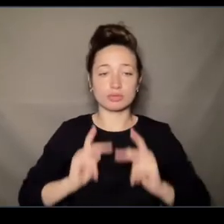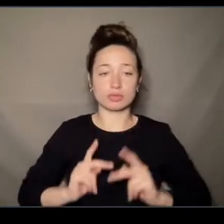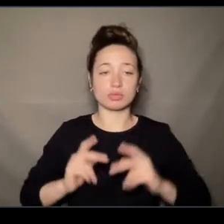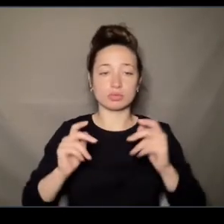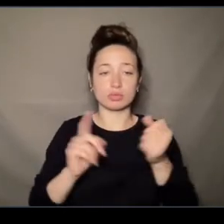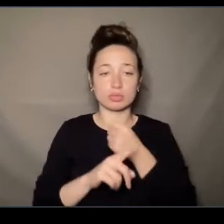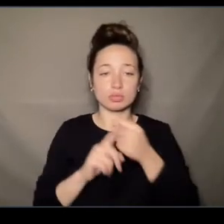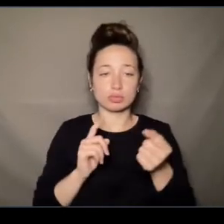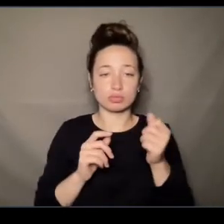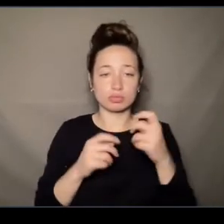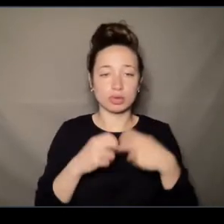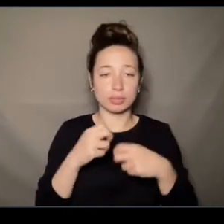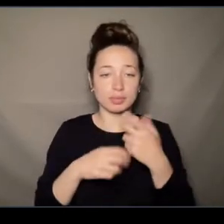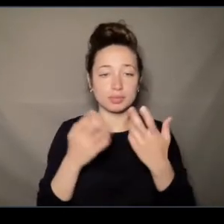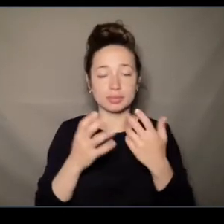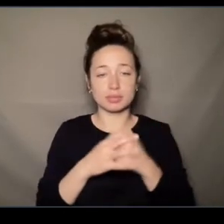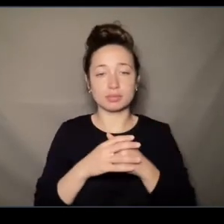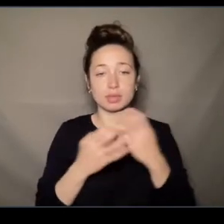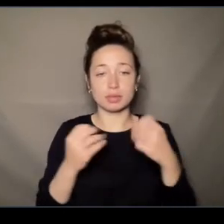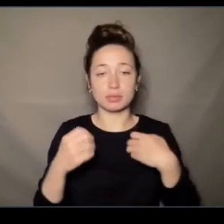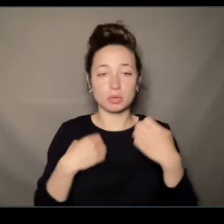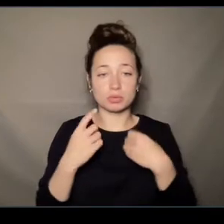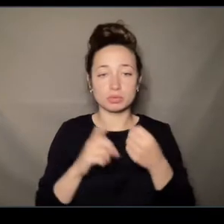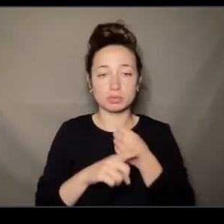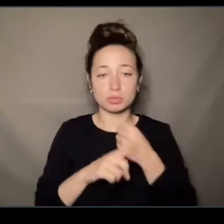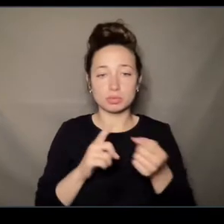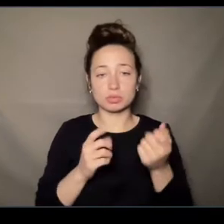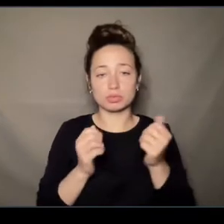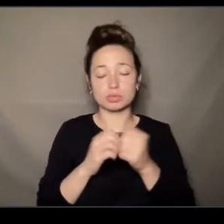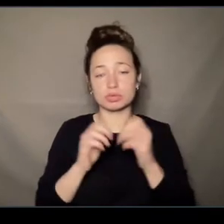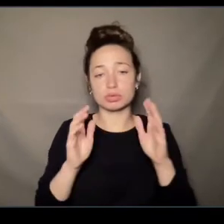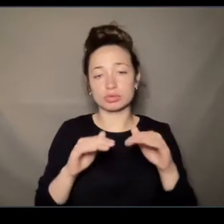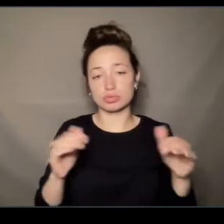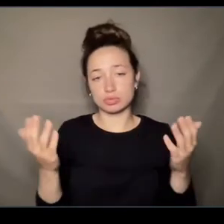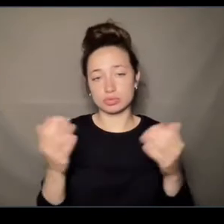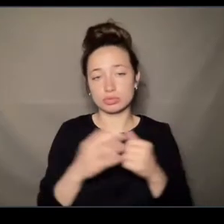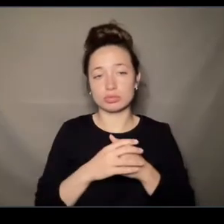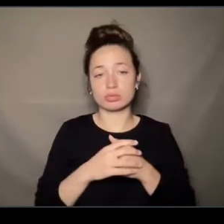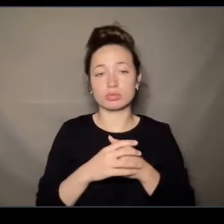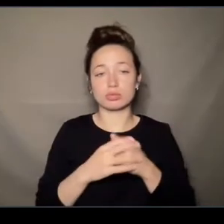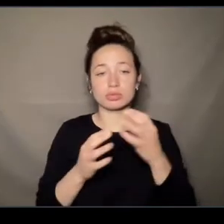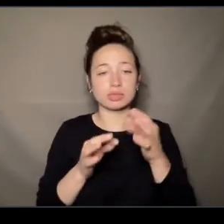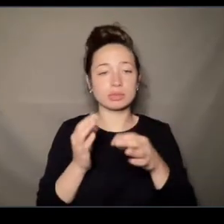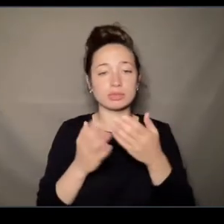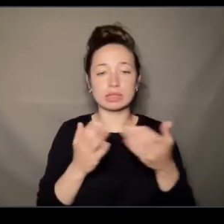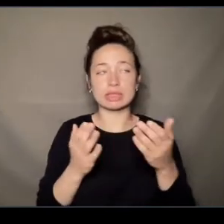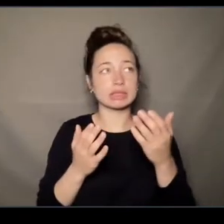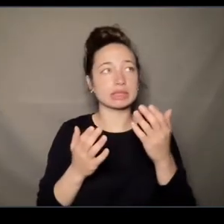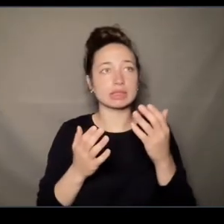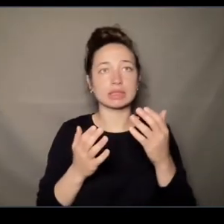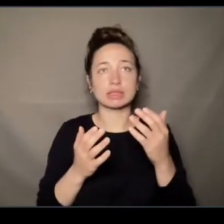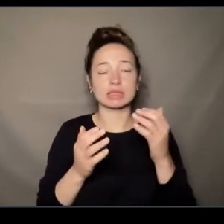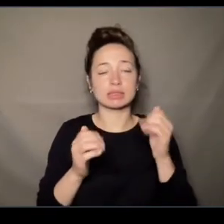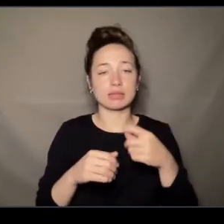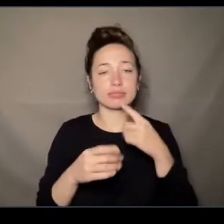physical abuse problem. And it can be emotional abuse as well with children. Just